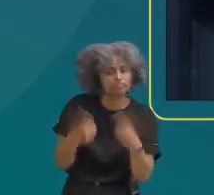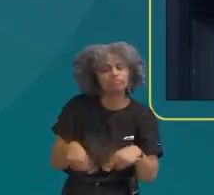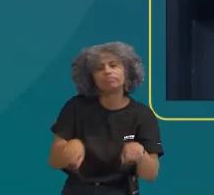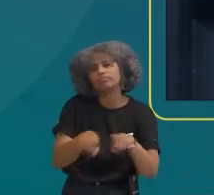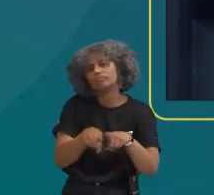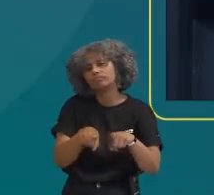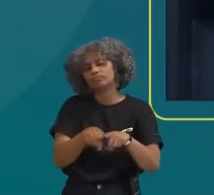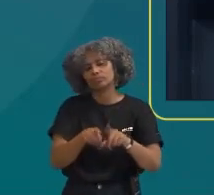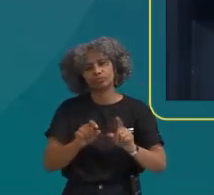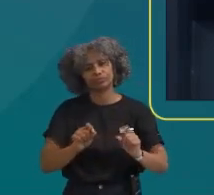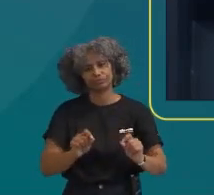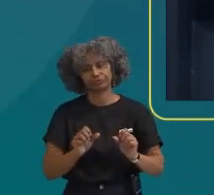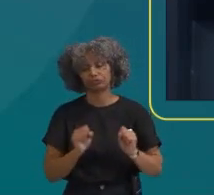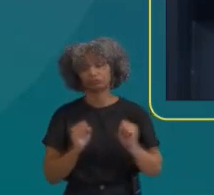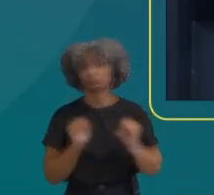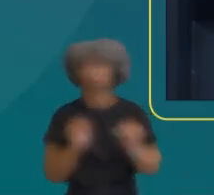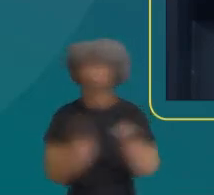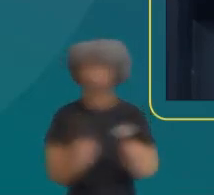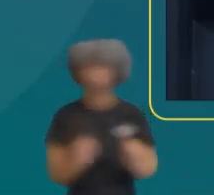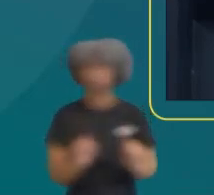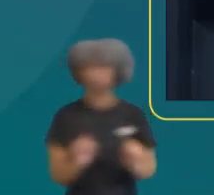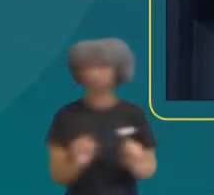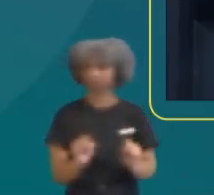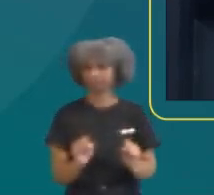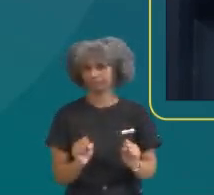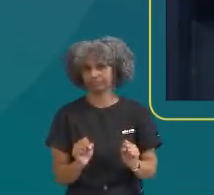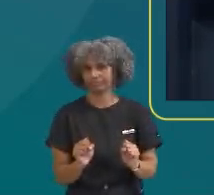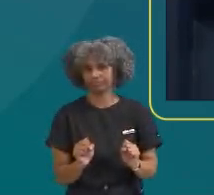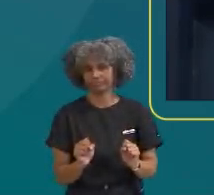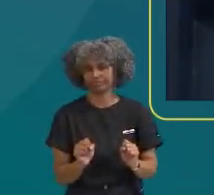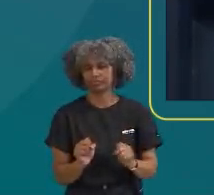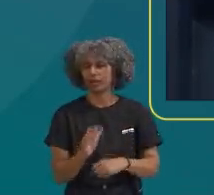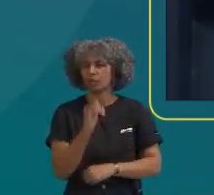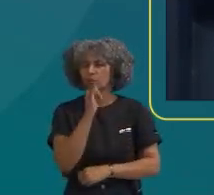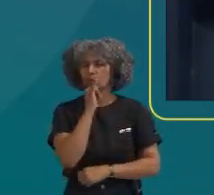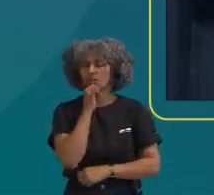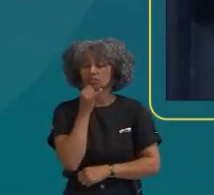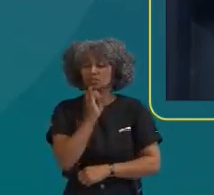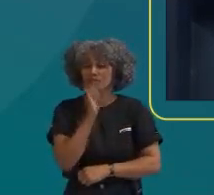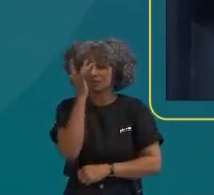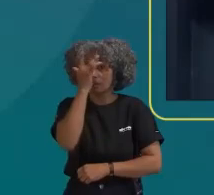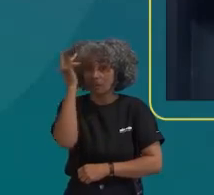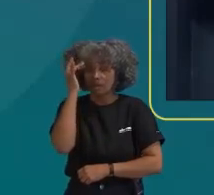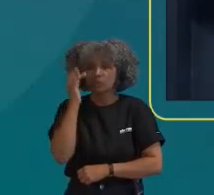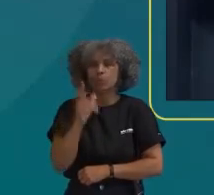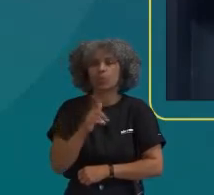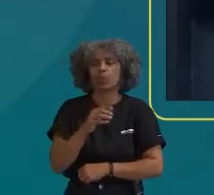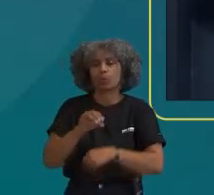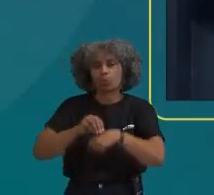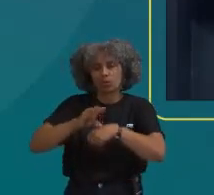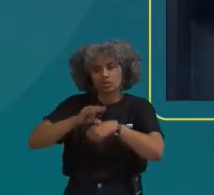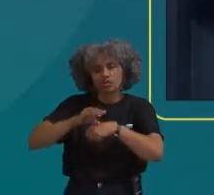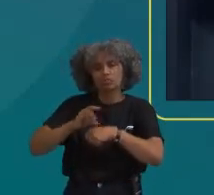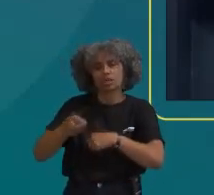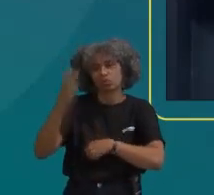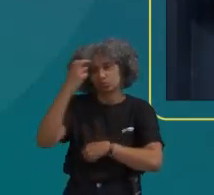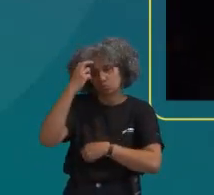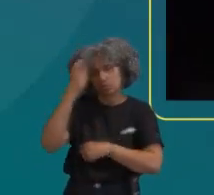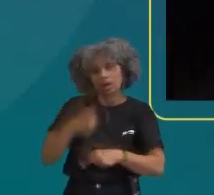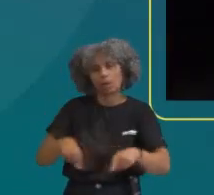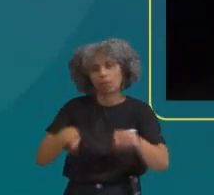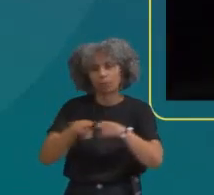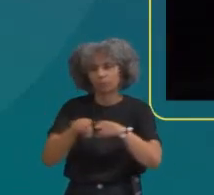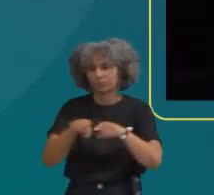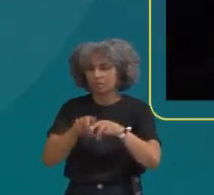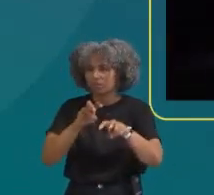especially those with cultural experiences and heritage, to understand and appreciate that the current context of